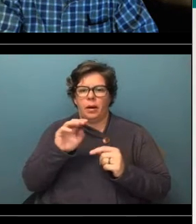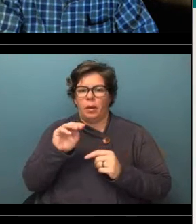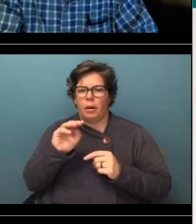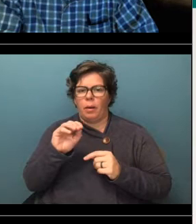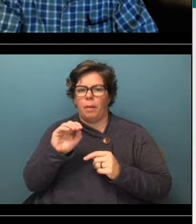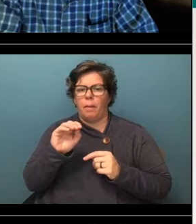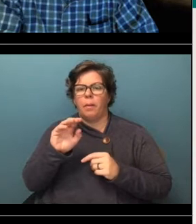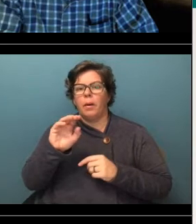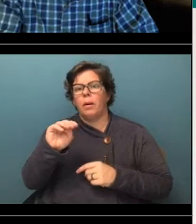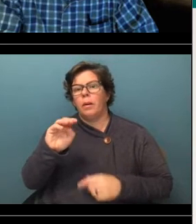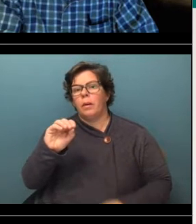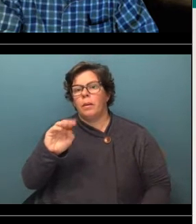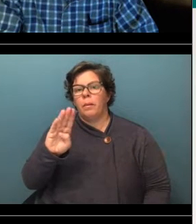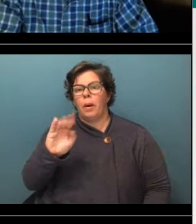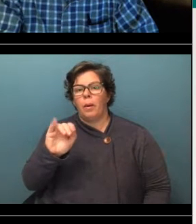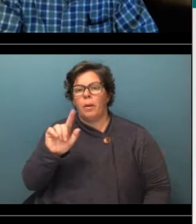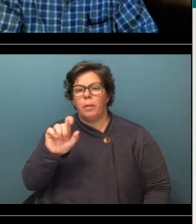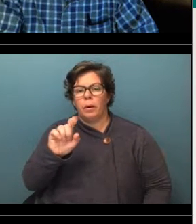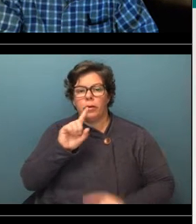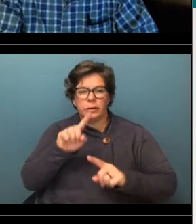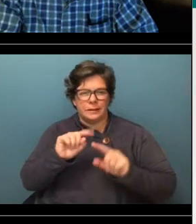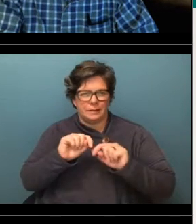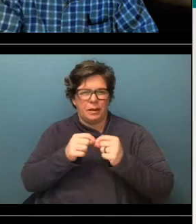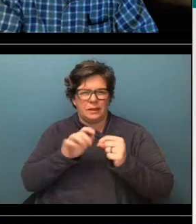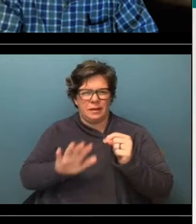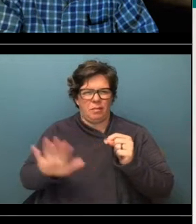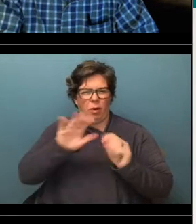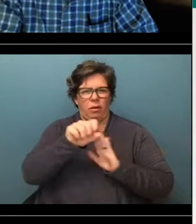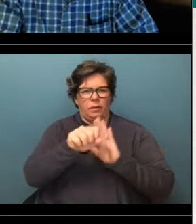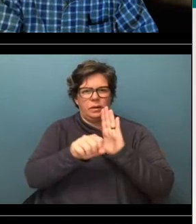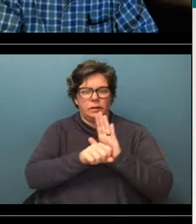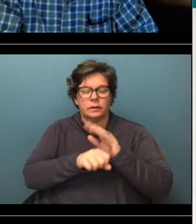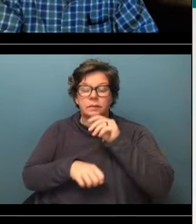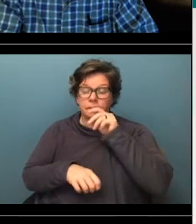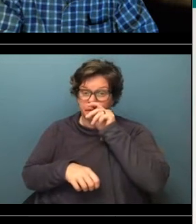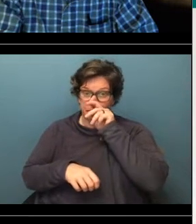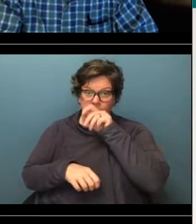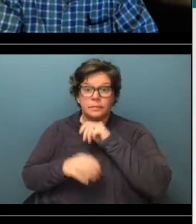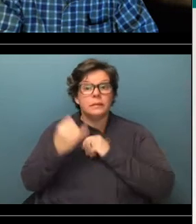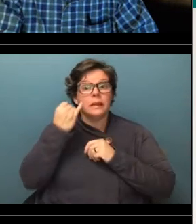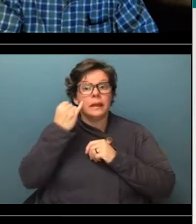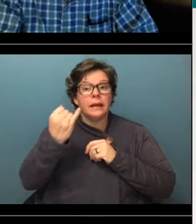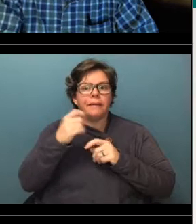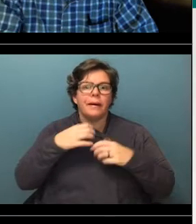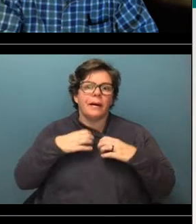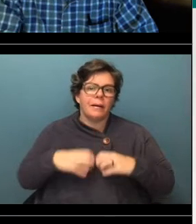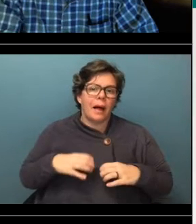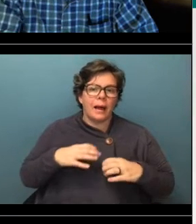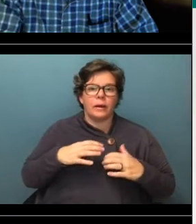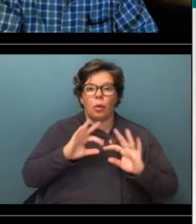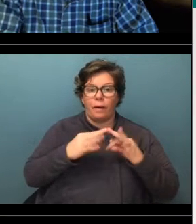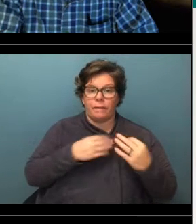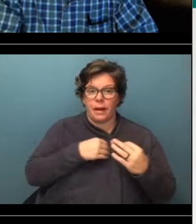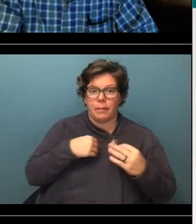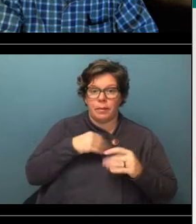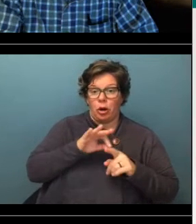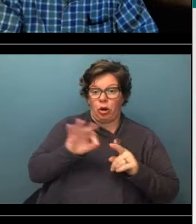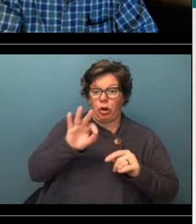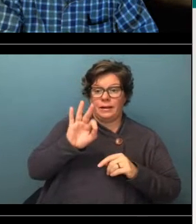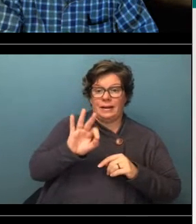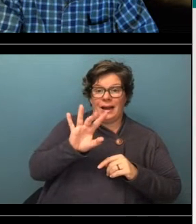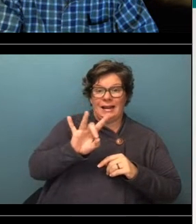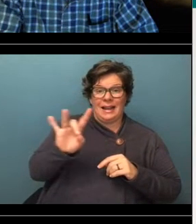state. So if a client or a loved one is calling and 988 and they want a